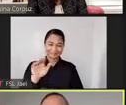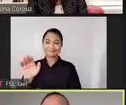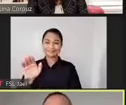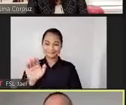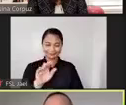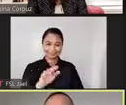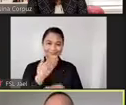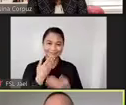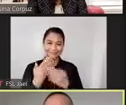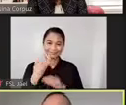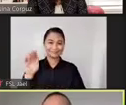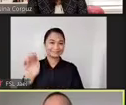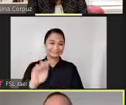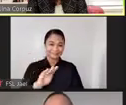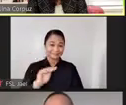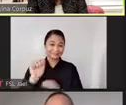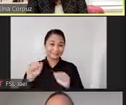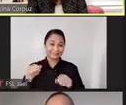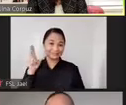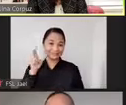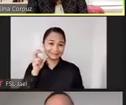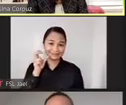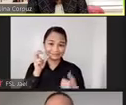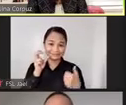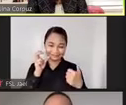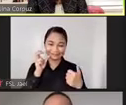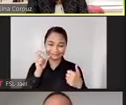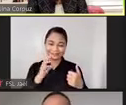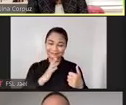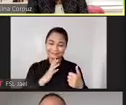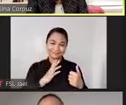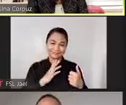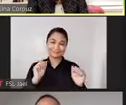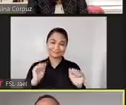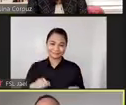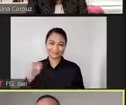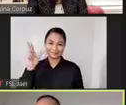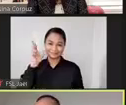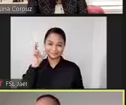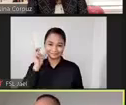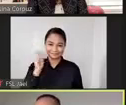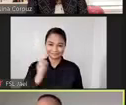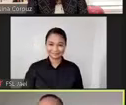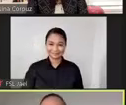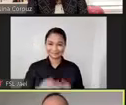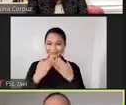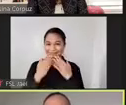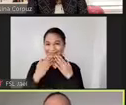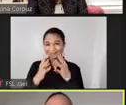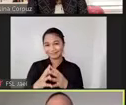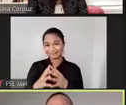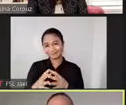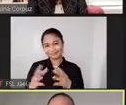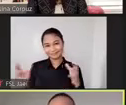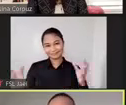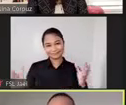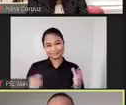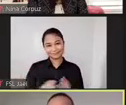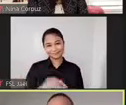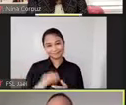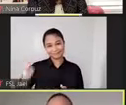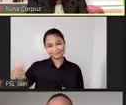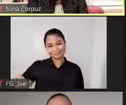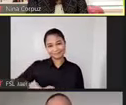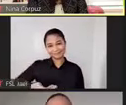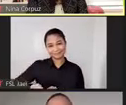Thank you for inviting me in this idea exchange, no, about very critical issues that we